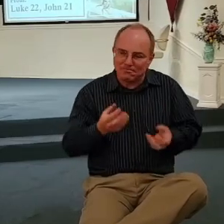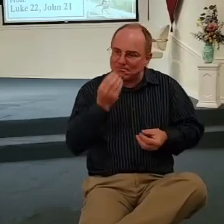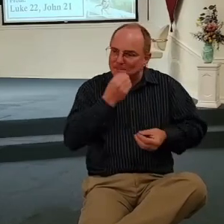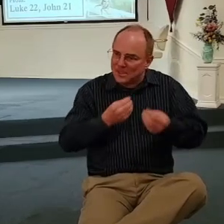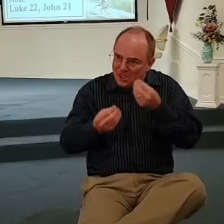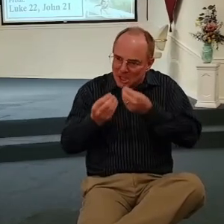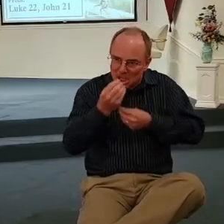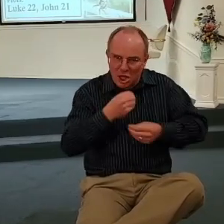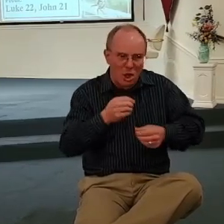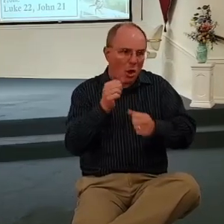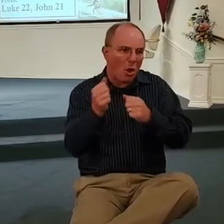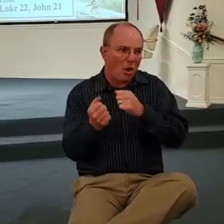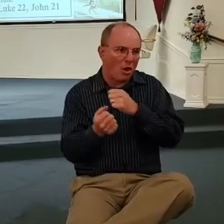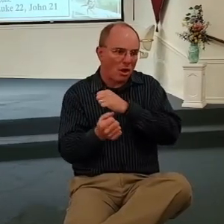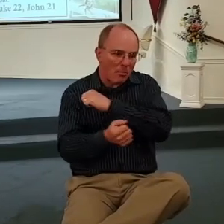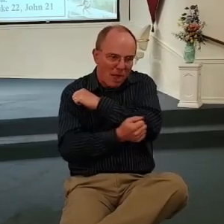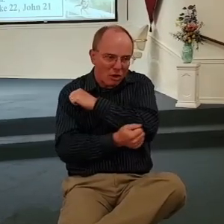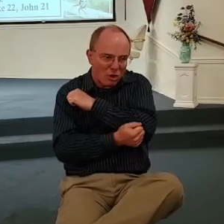suffer."